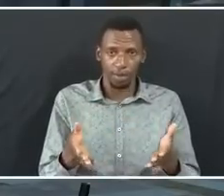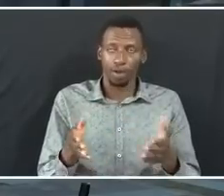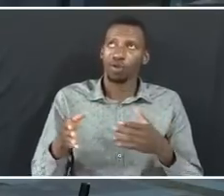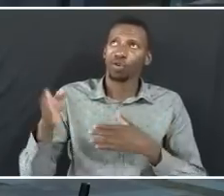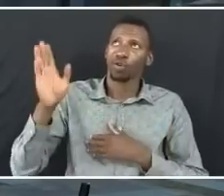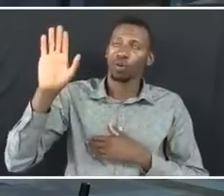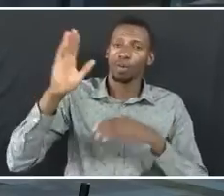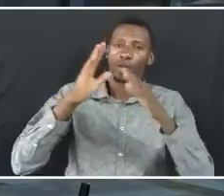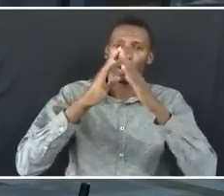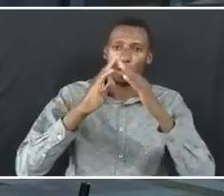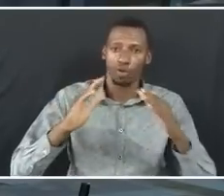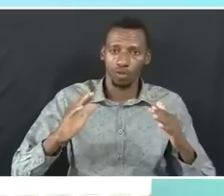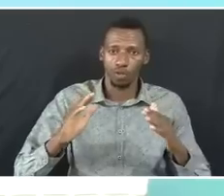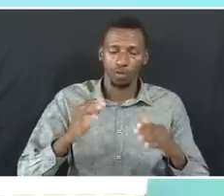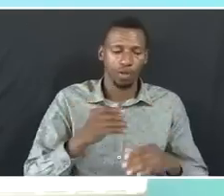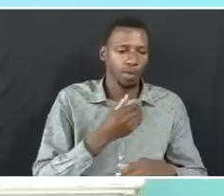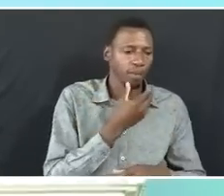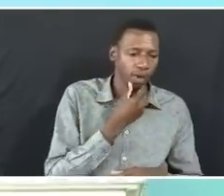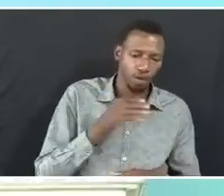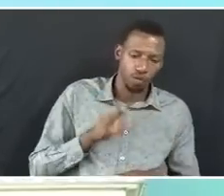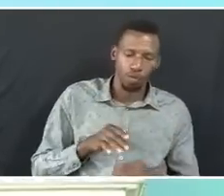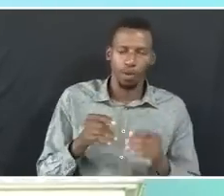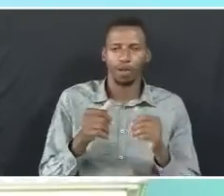is hetero.